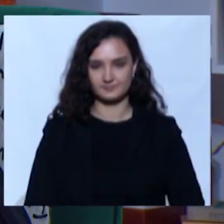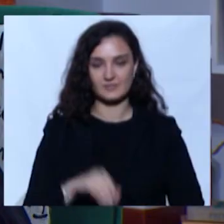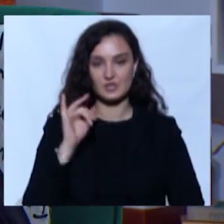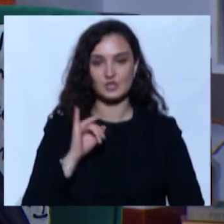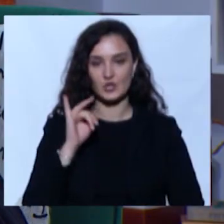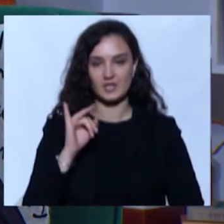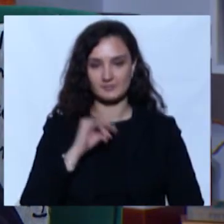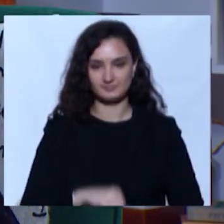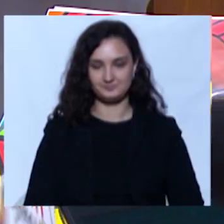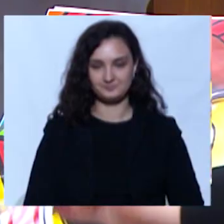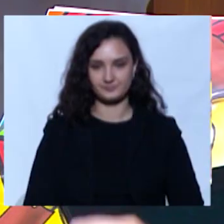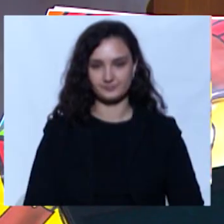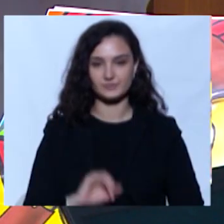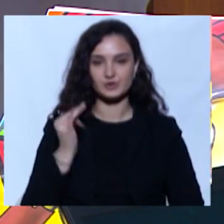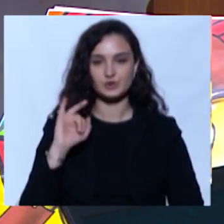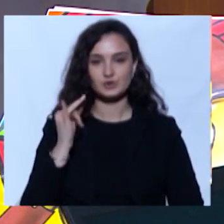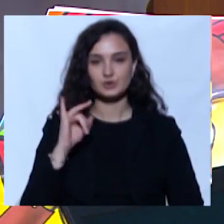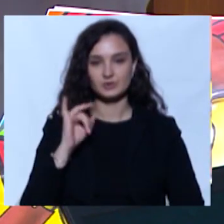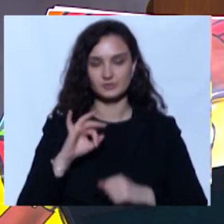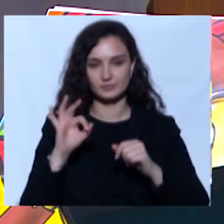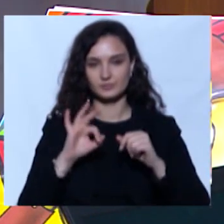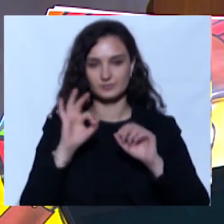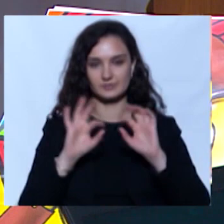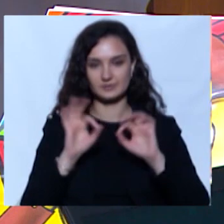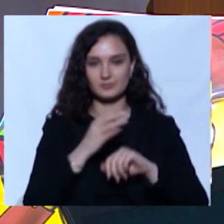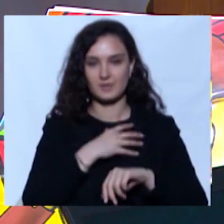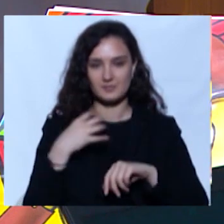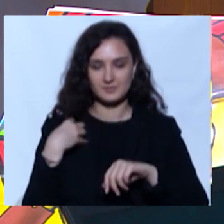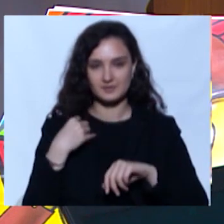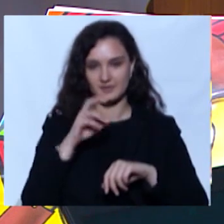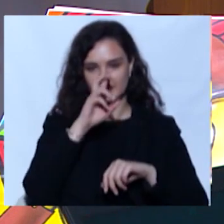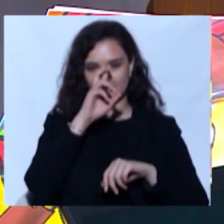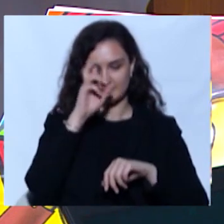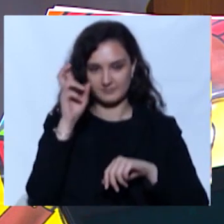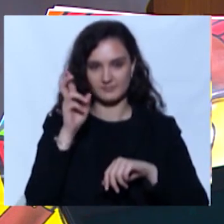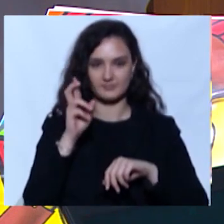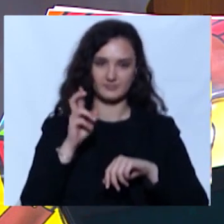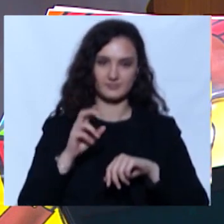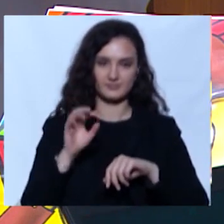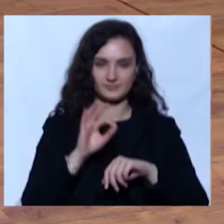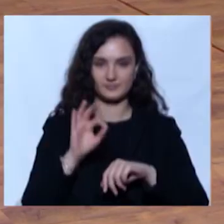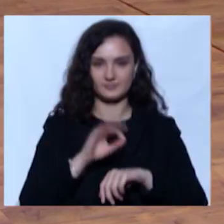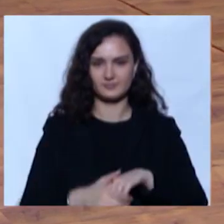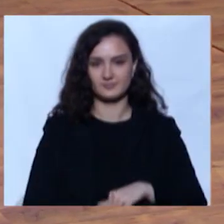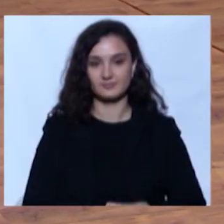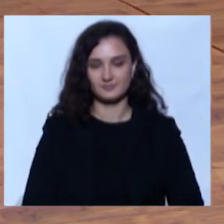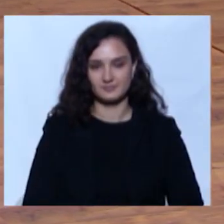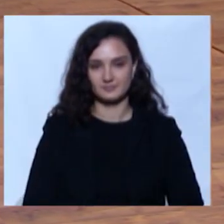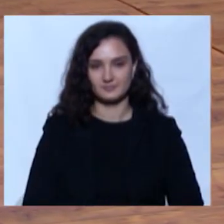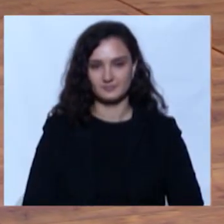History. In history, we learn about the kings and queens of long ago.